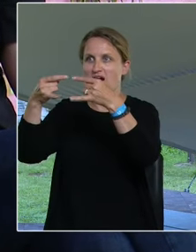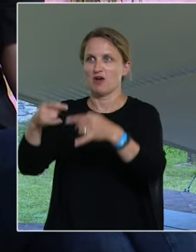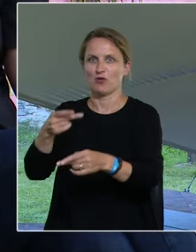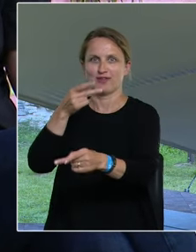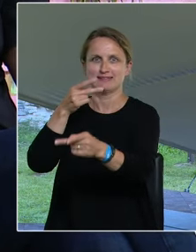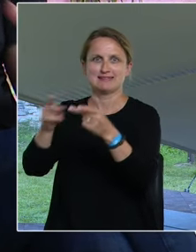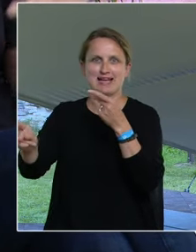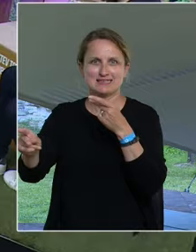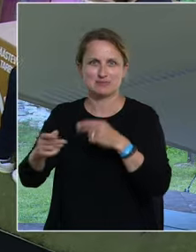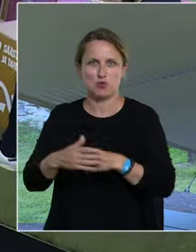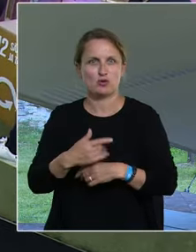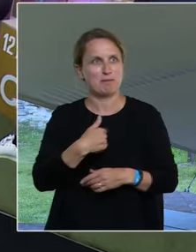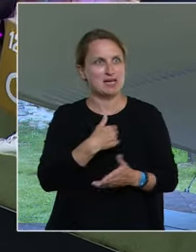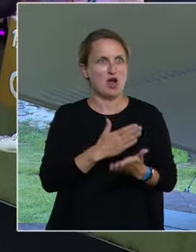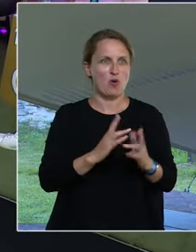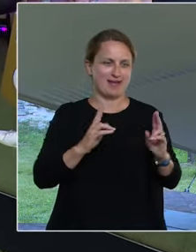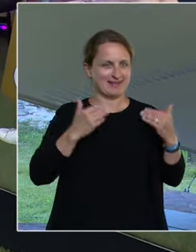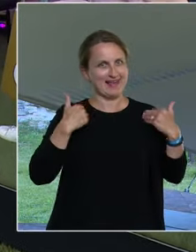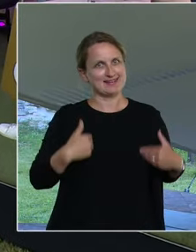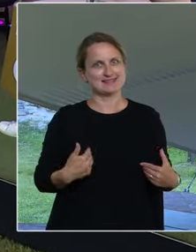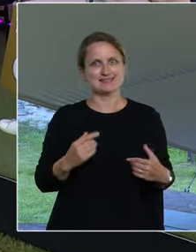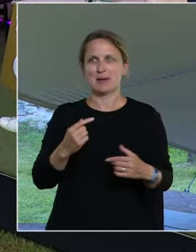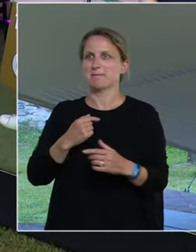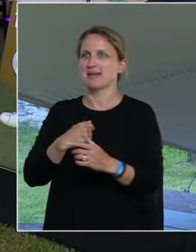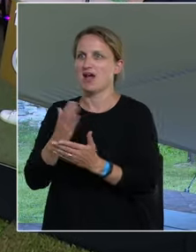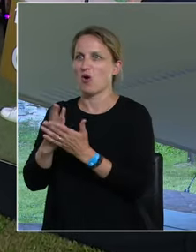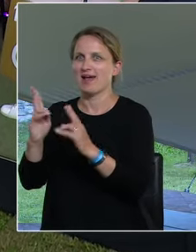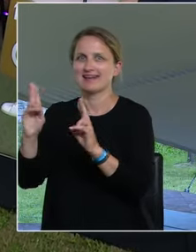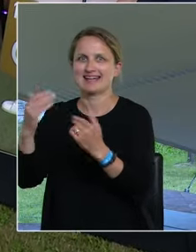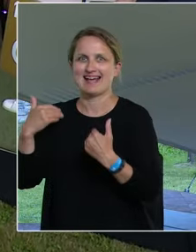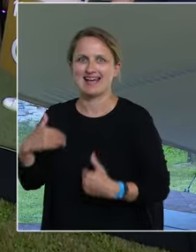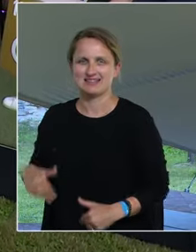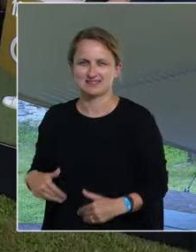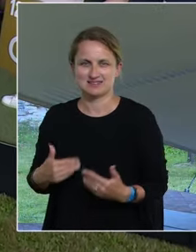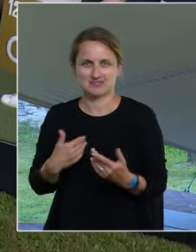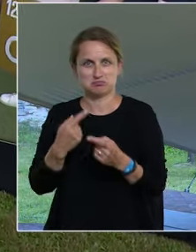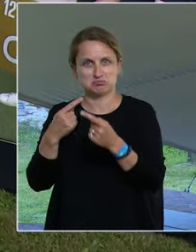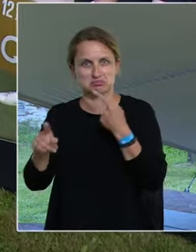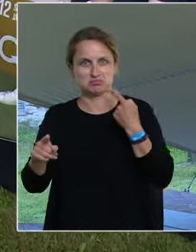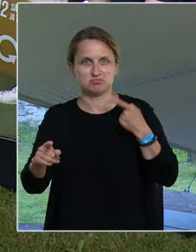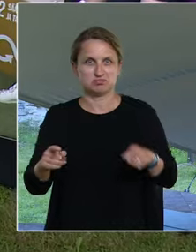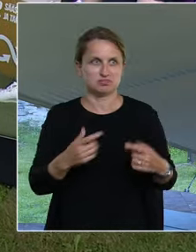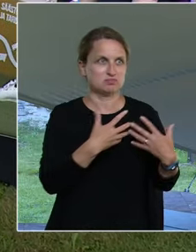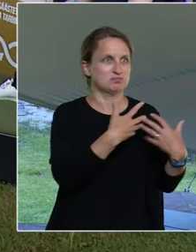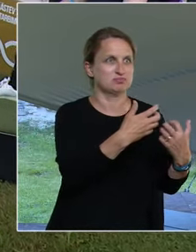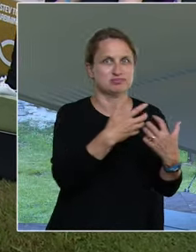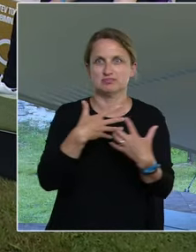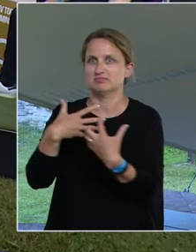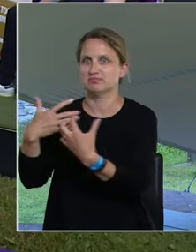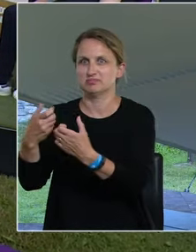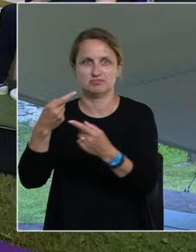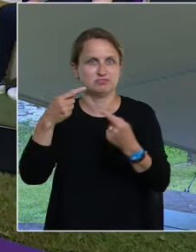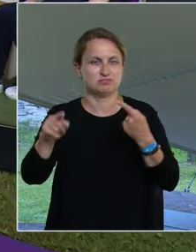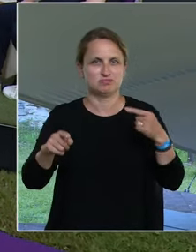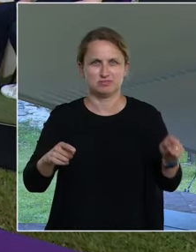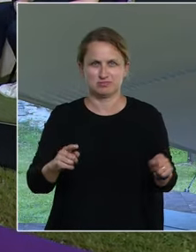differently as I am, etc. So the question is, should we start regulating that? But where is the problem? We perceive, I can't see a problem here. No, the